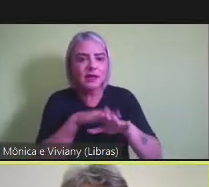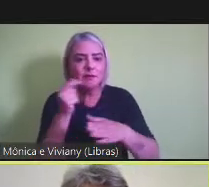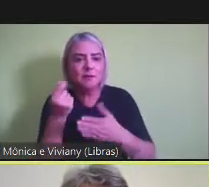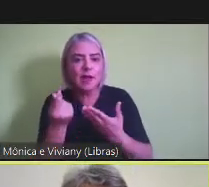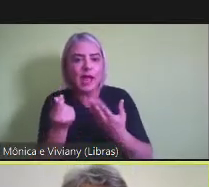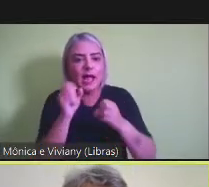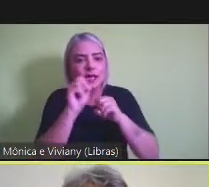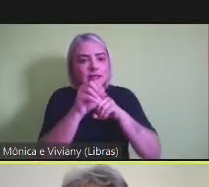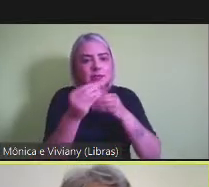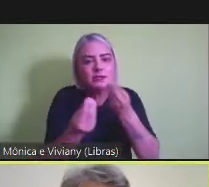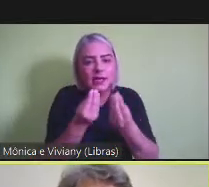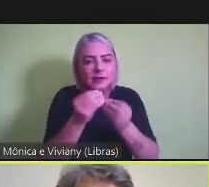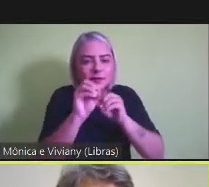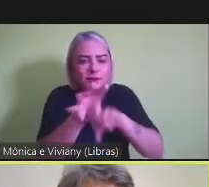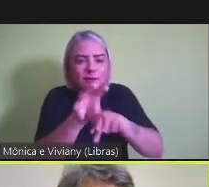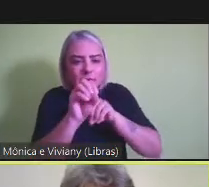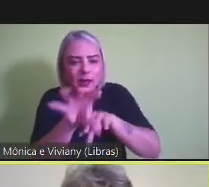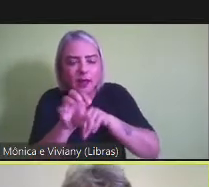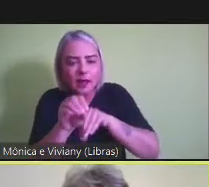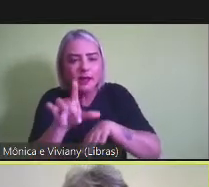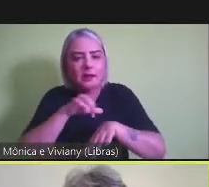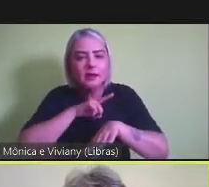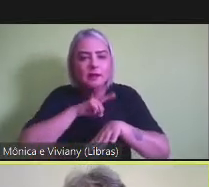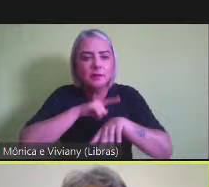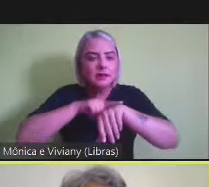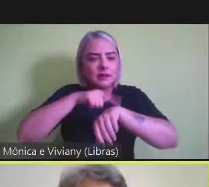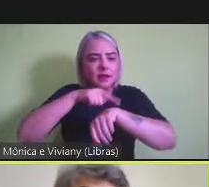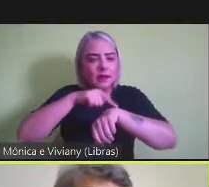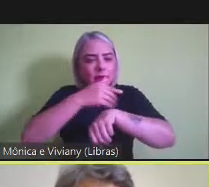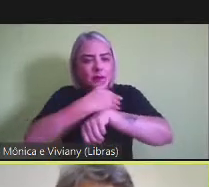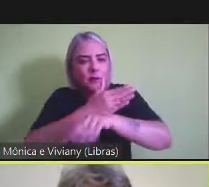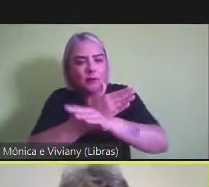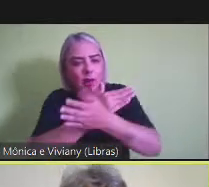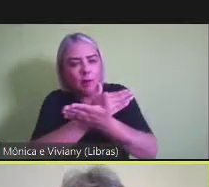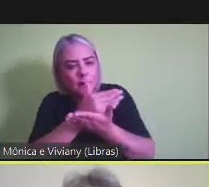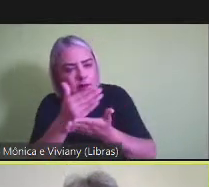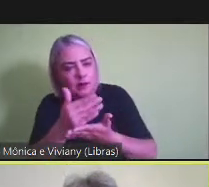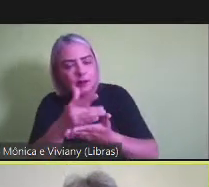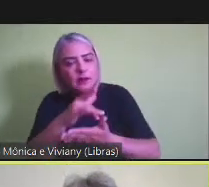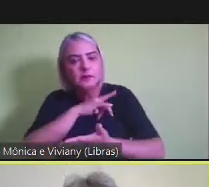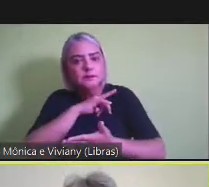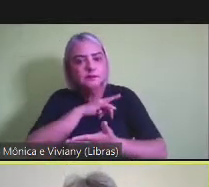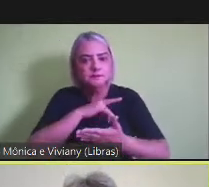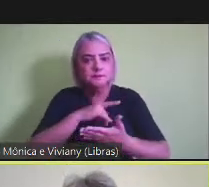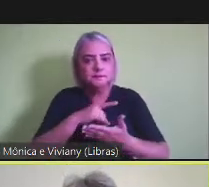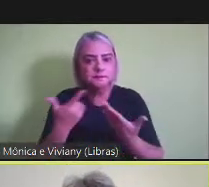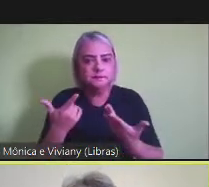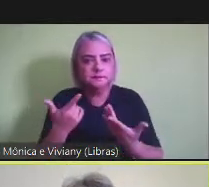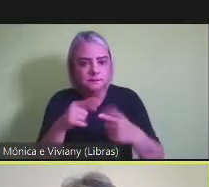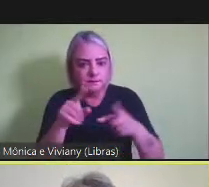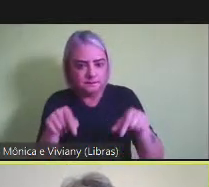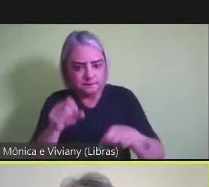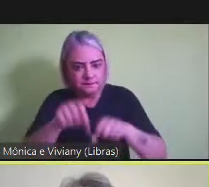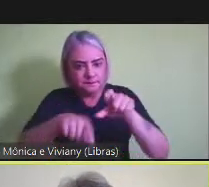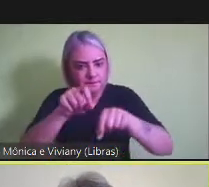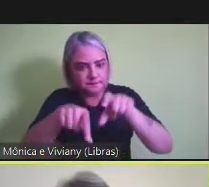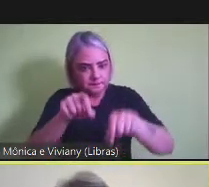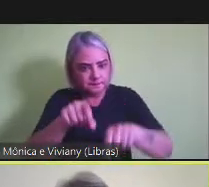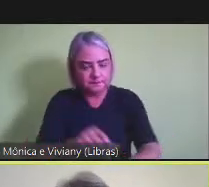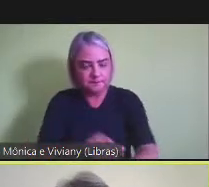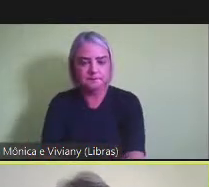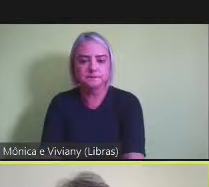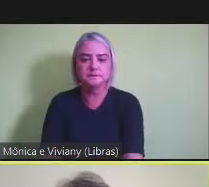with primary healthcare. And it's within this space where we have more educational space, we have more time to talk, and we have